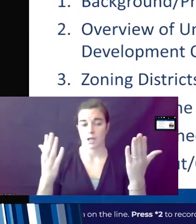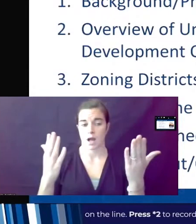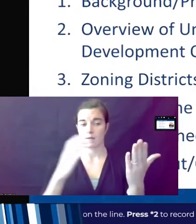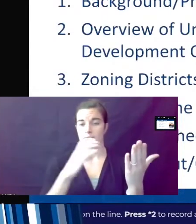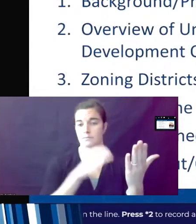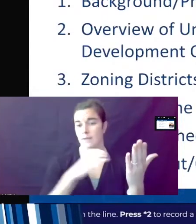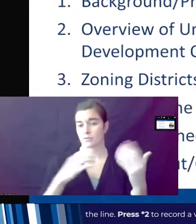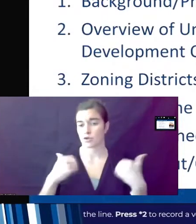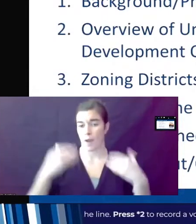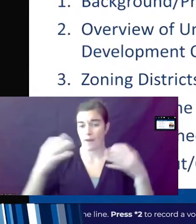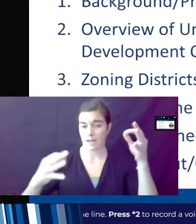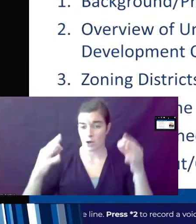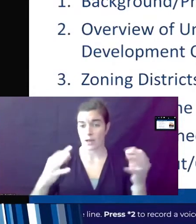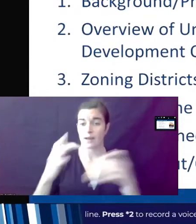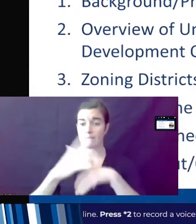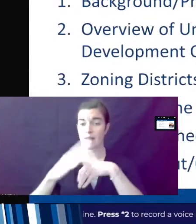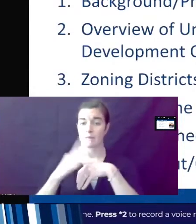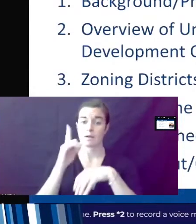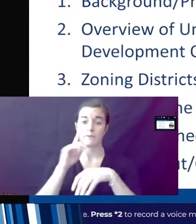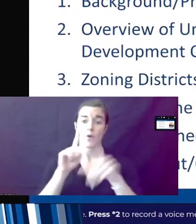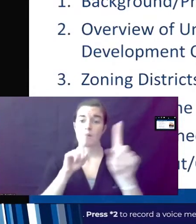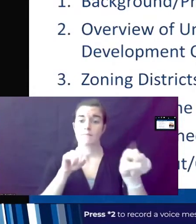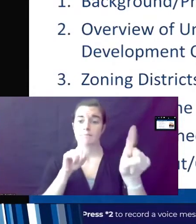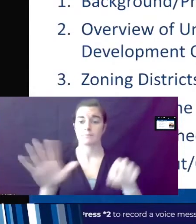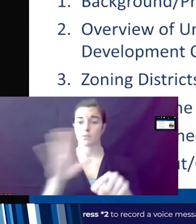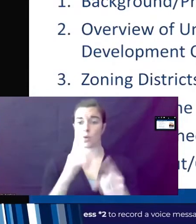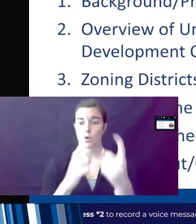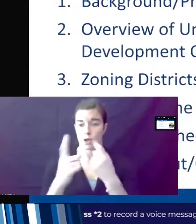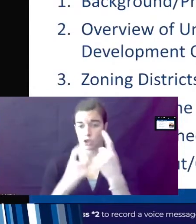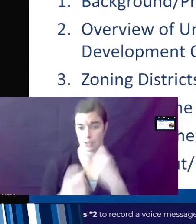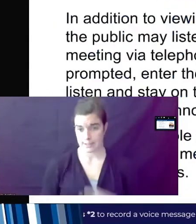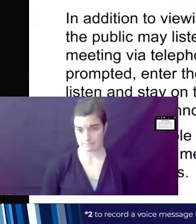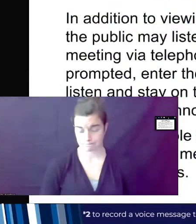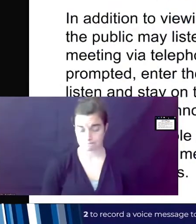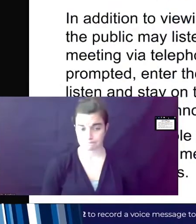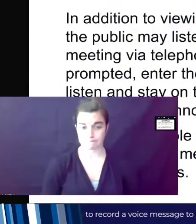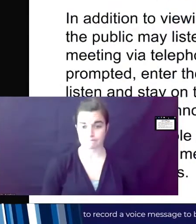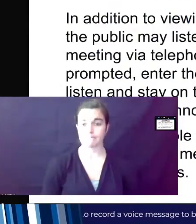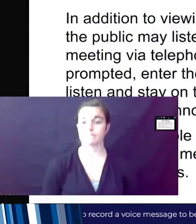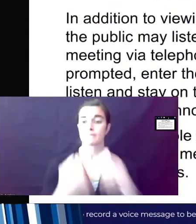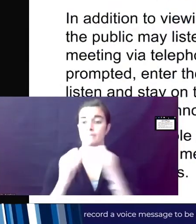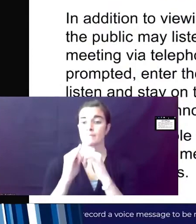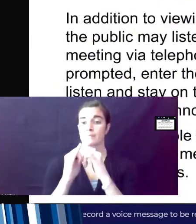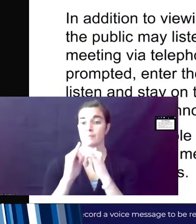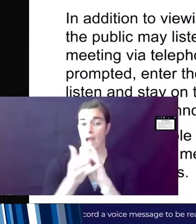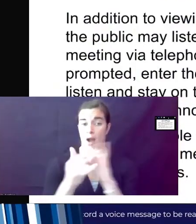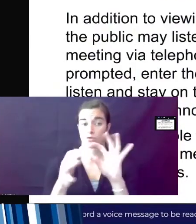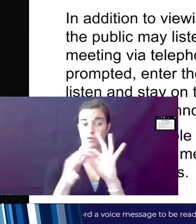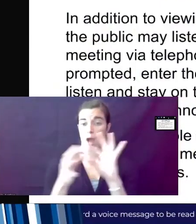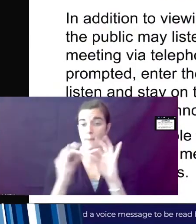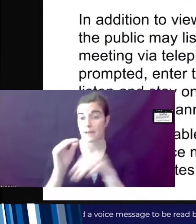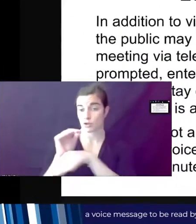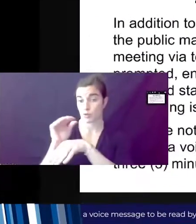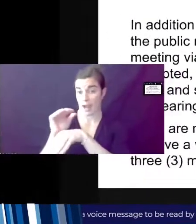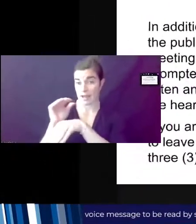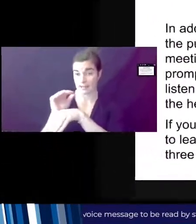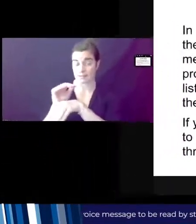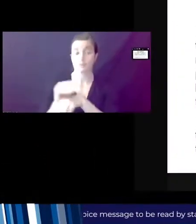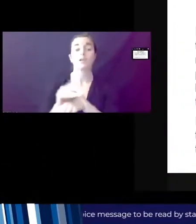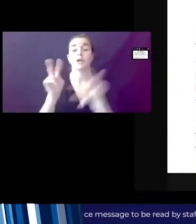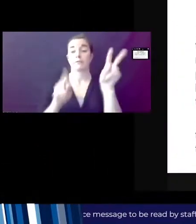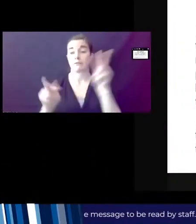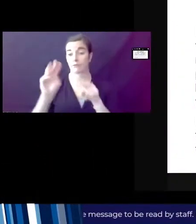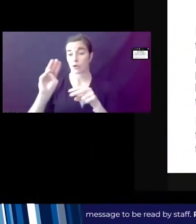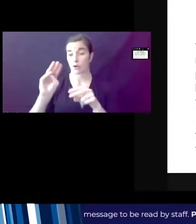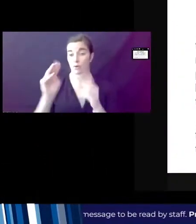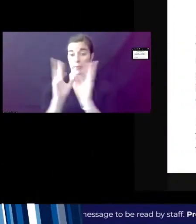and be available to answer questions. So how to comment tonight? In addition to viewing the meeting